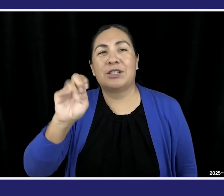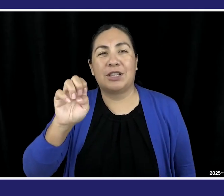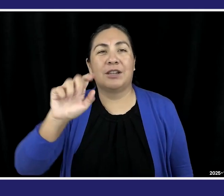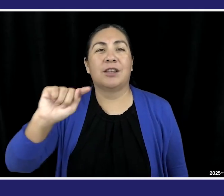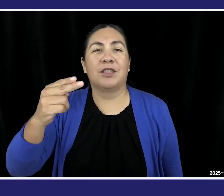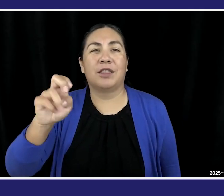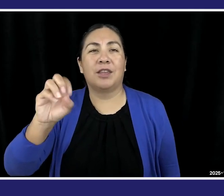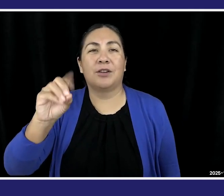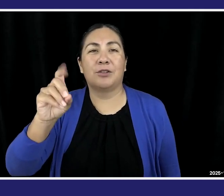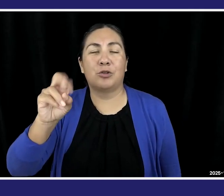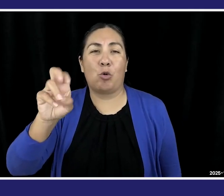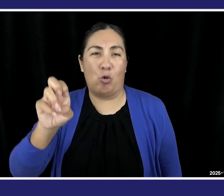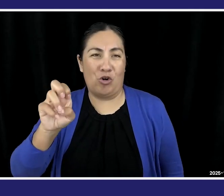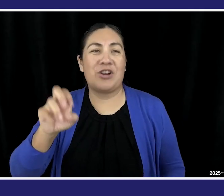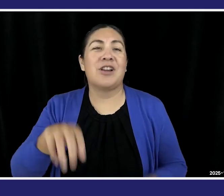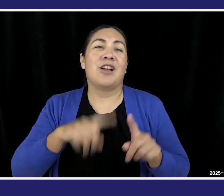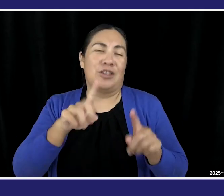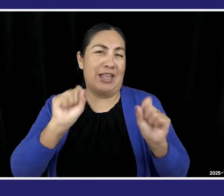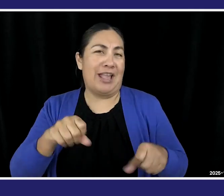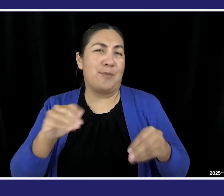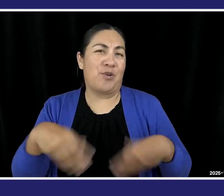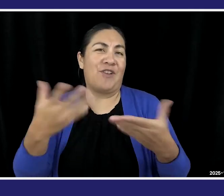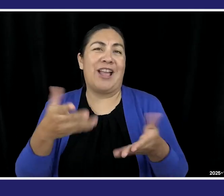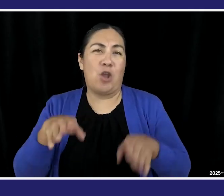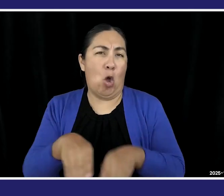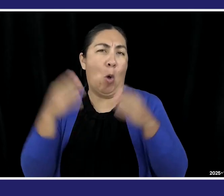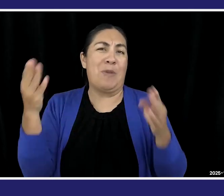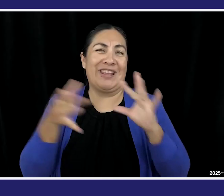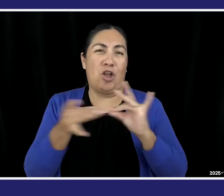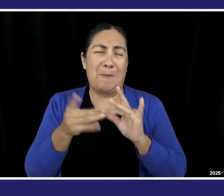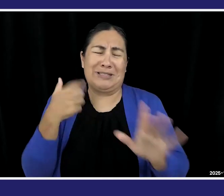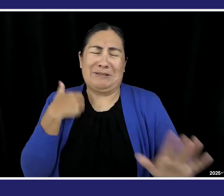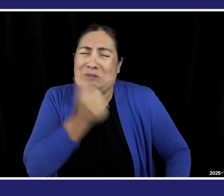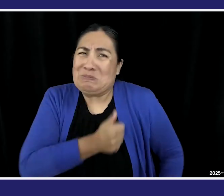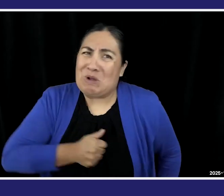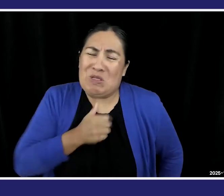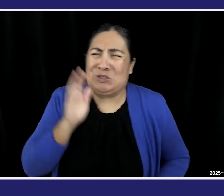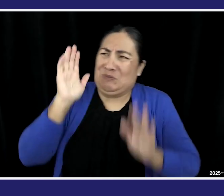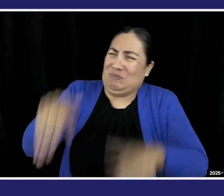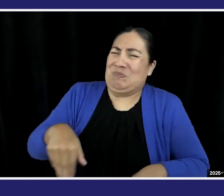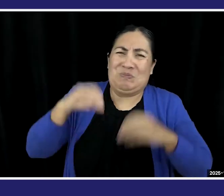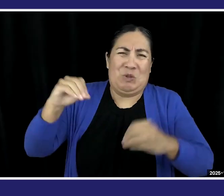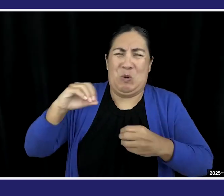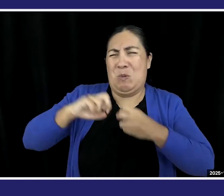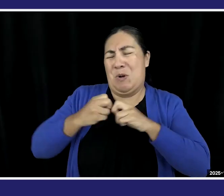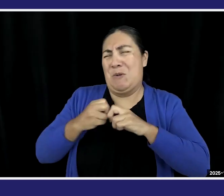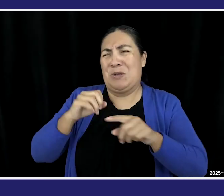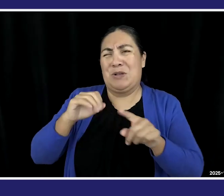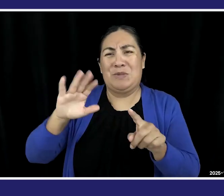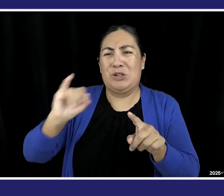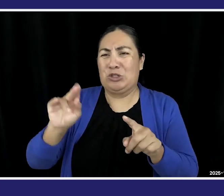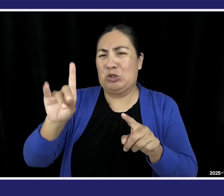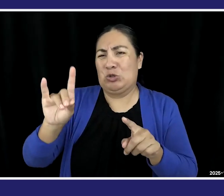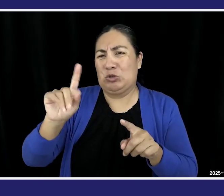opening comments. Apologies. No problem, Trudy. Thank you. And I know everyone actually is really much more